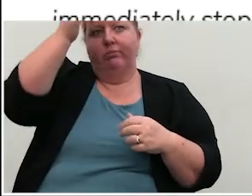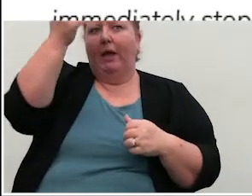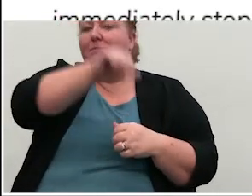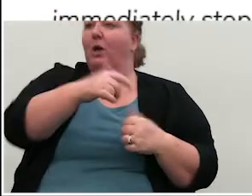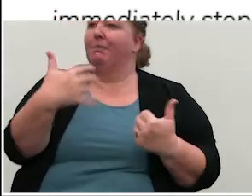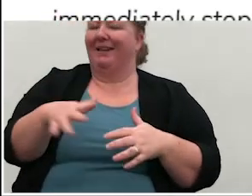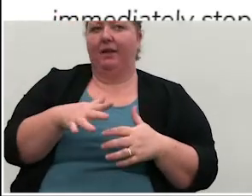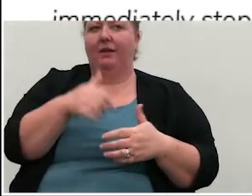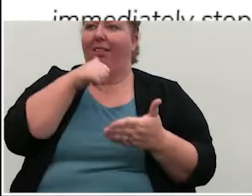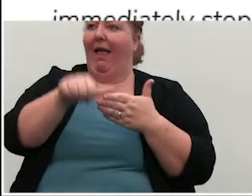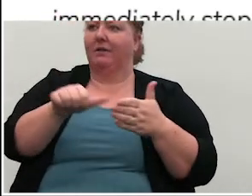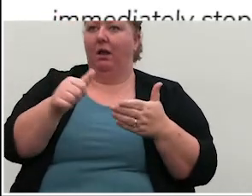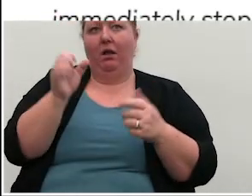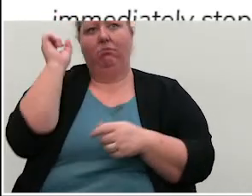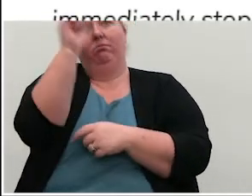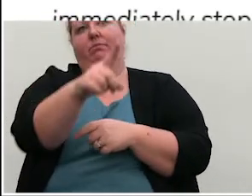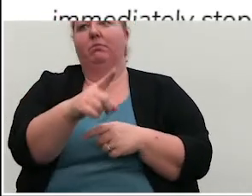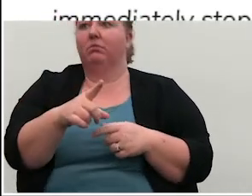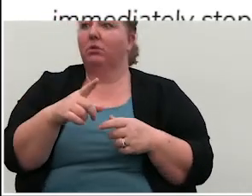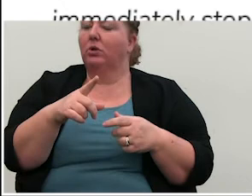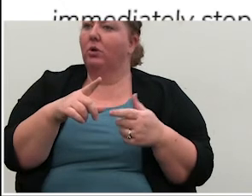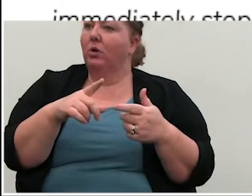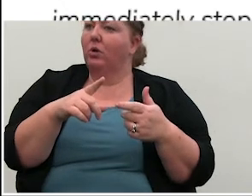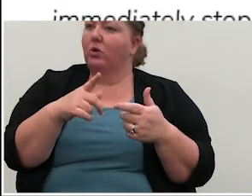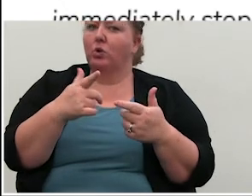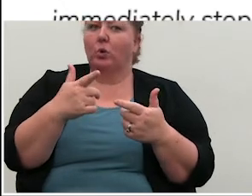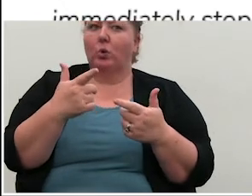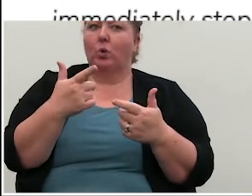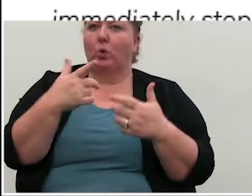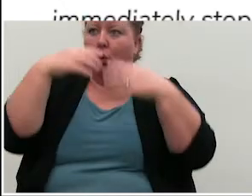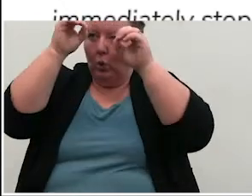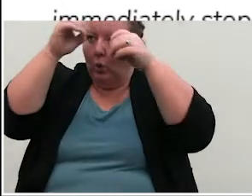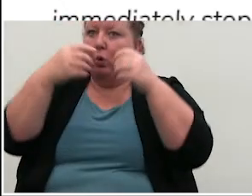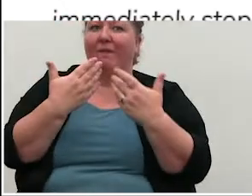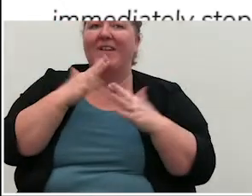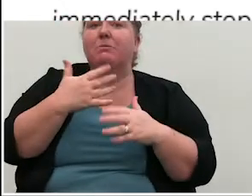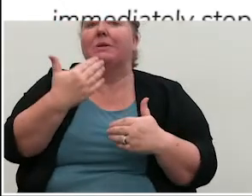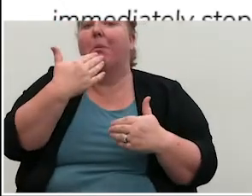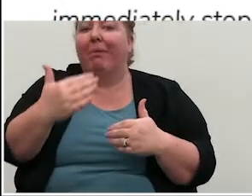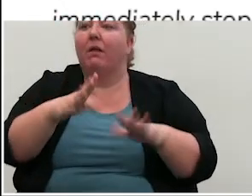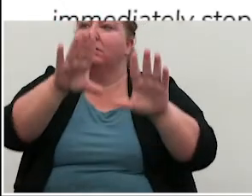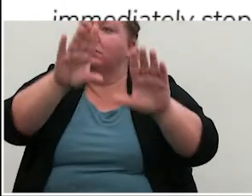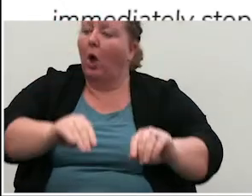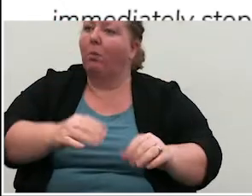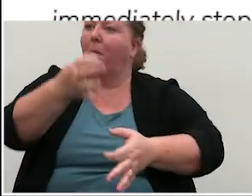saying, we want you to stop posting political ads until after the election.